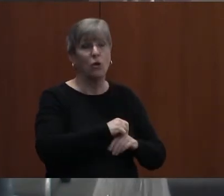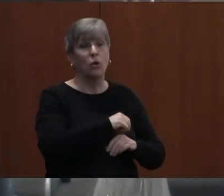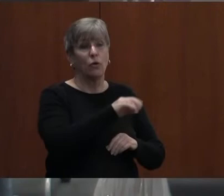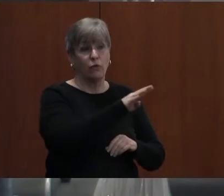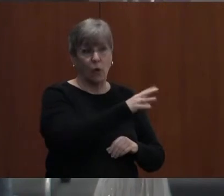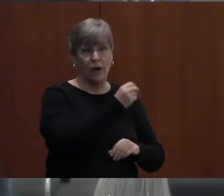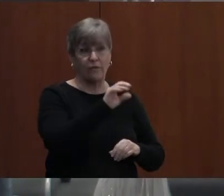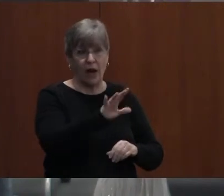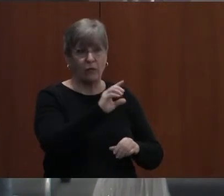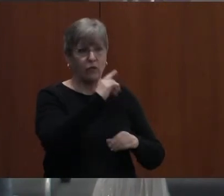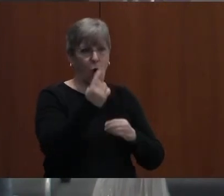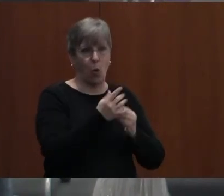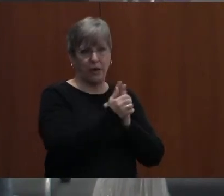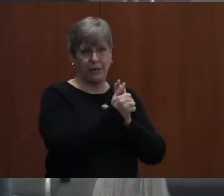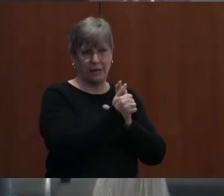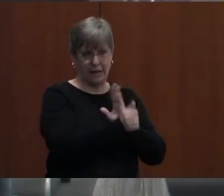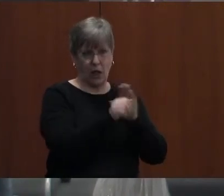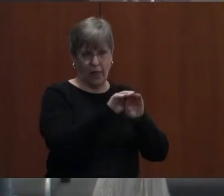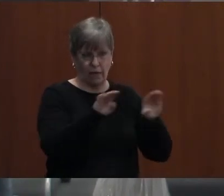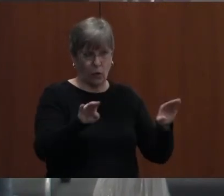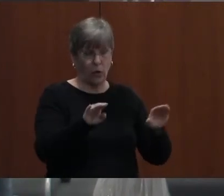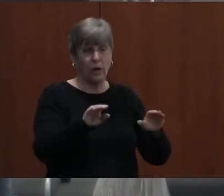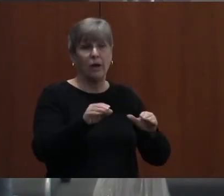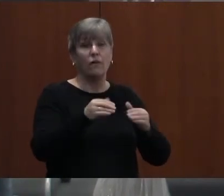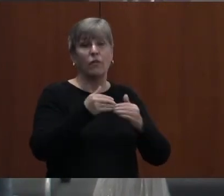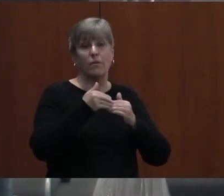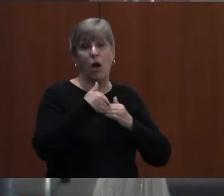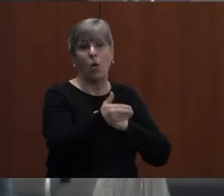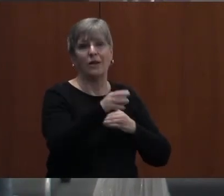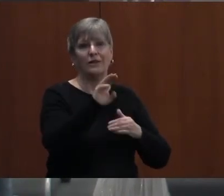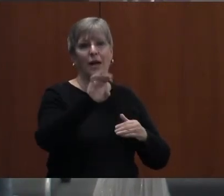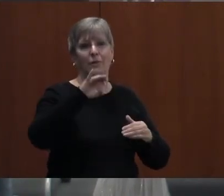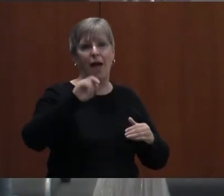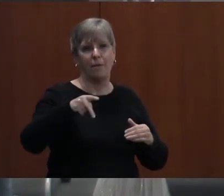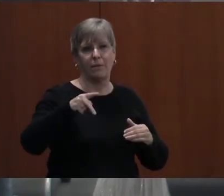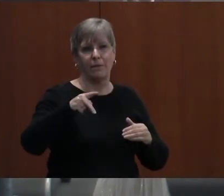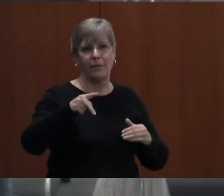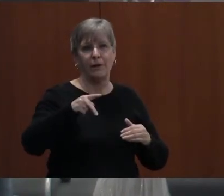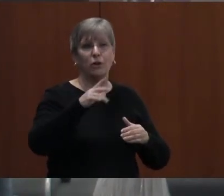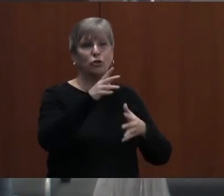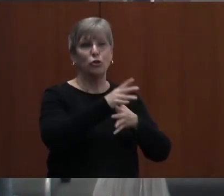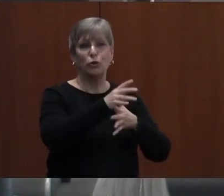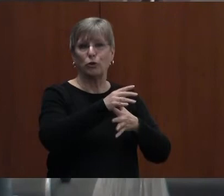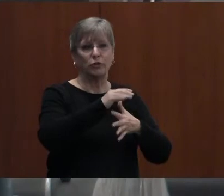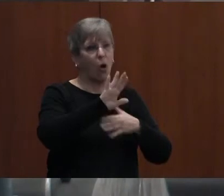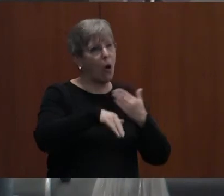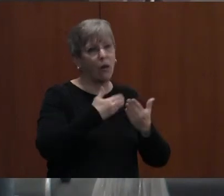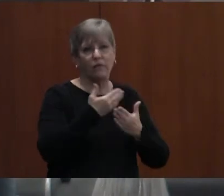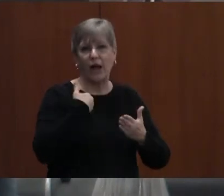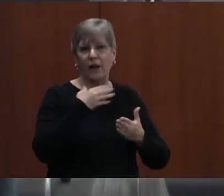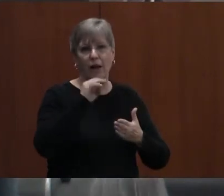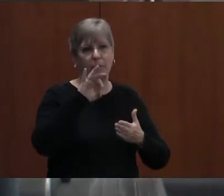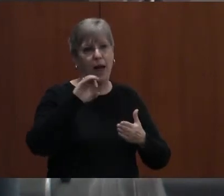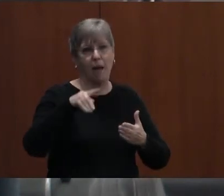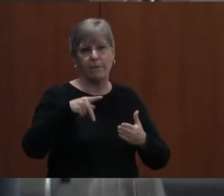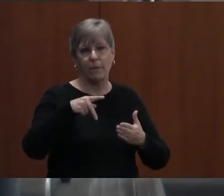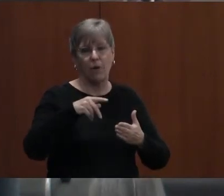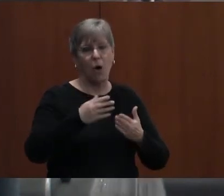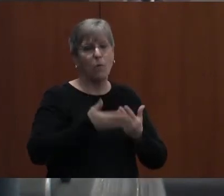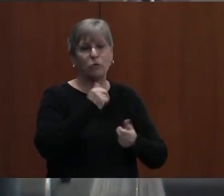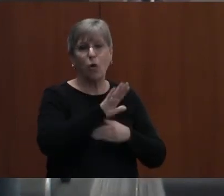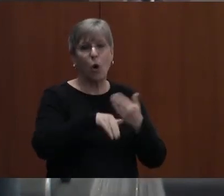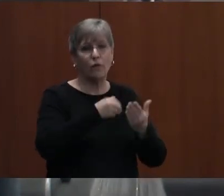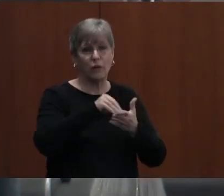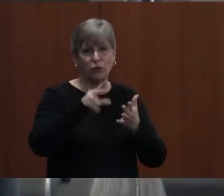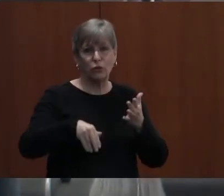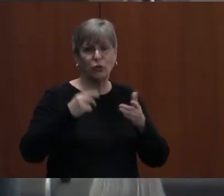had always been the proficiency. Going forward, it's MCAP. All of our juniors have had MCAP. I mean, almost all of our students